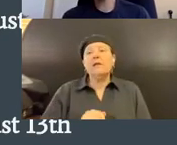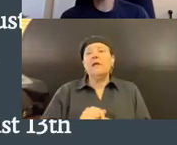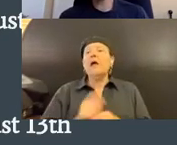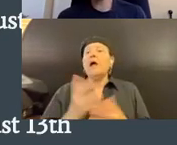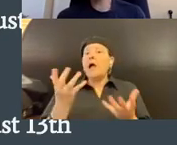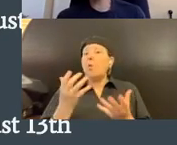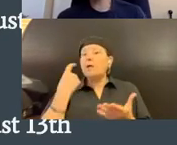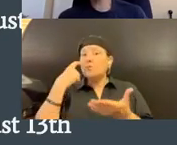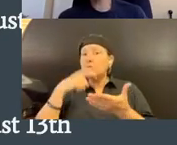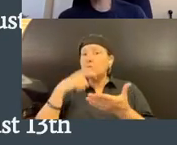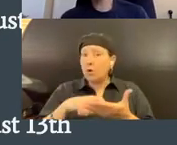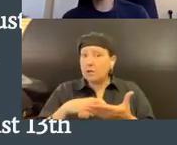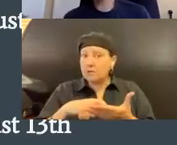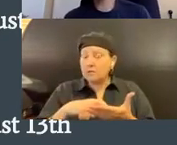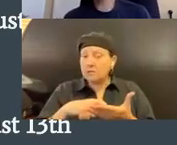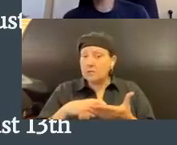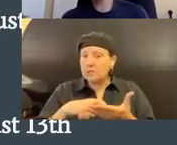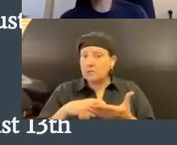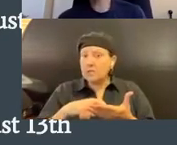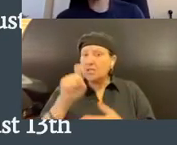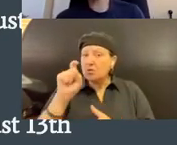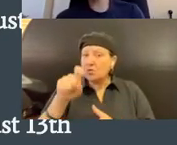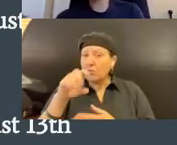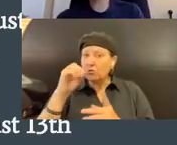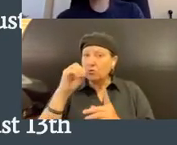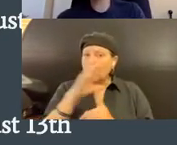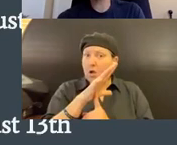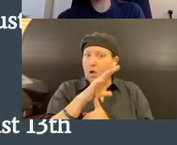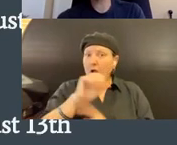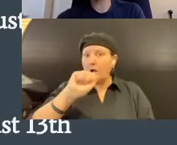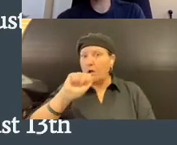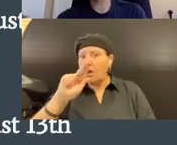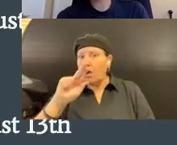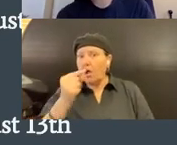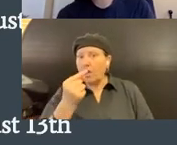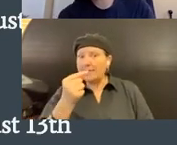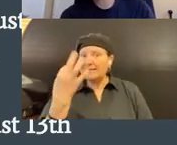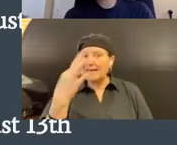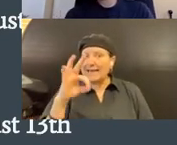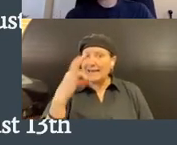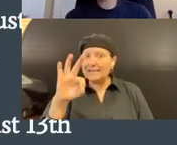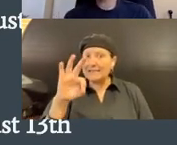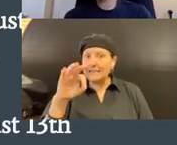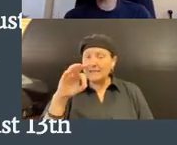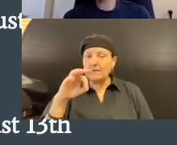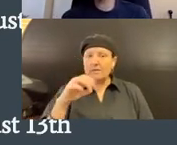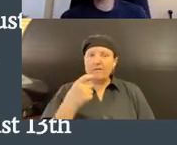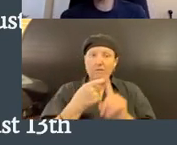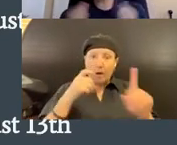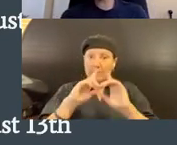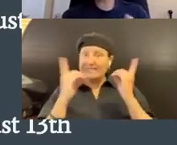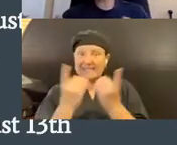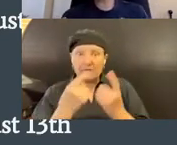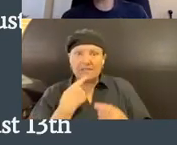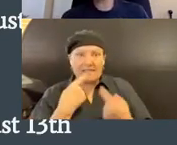that there's supposed to be an orientation also on August 19th per the district. So if you hear that, you're going to be like, oh,